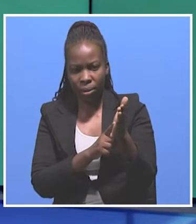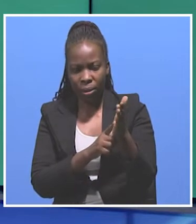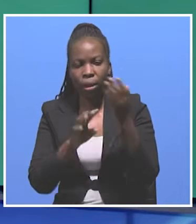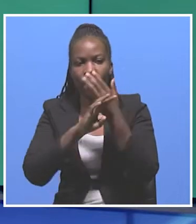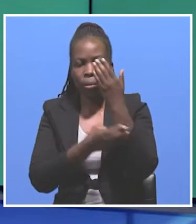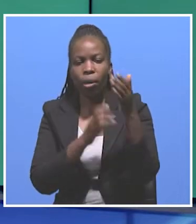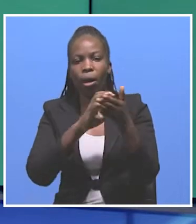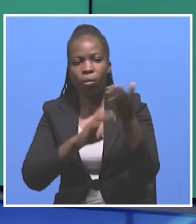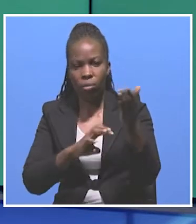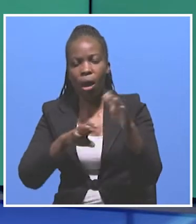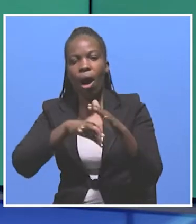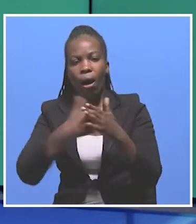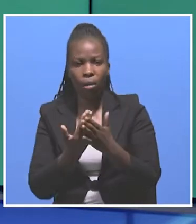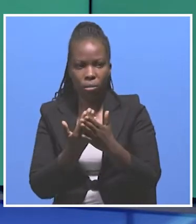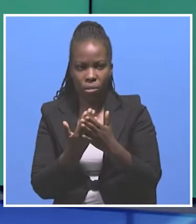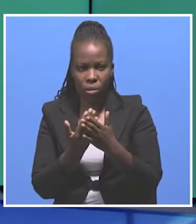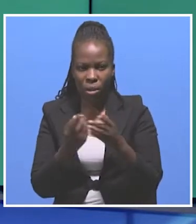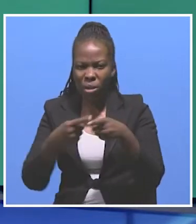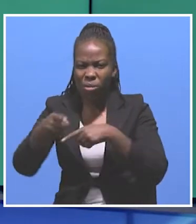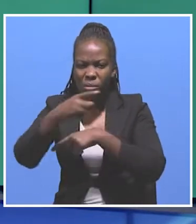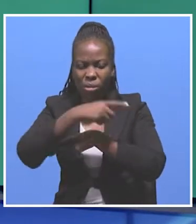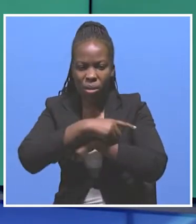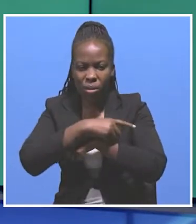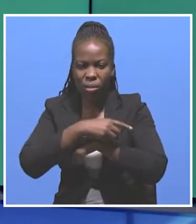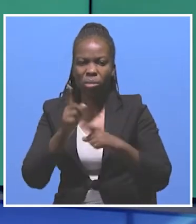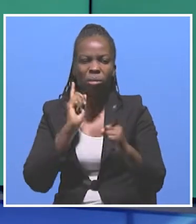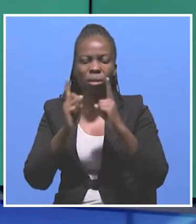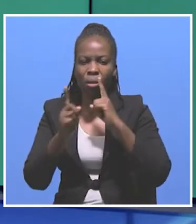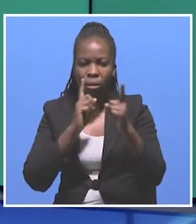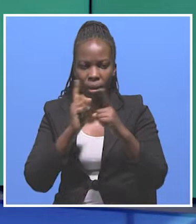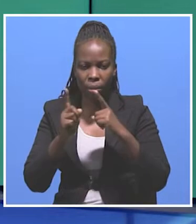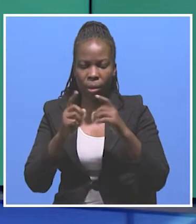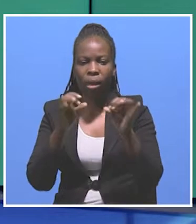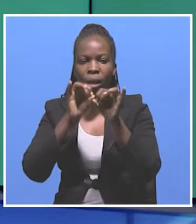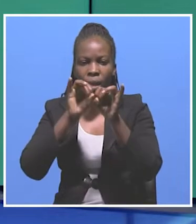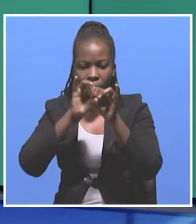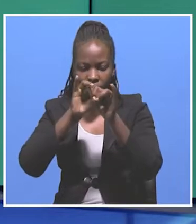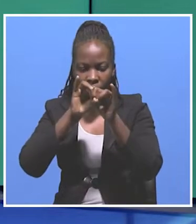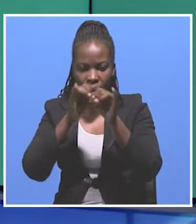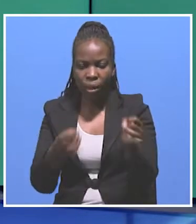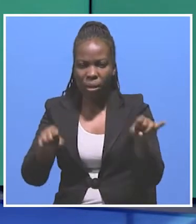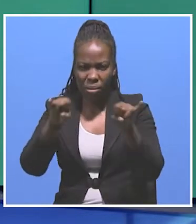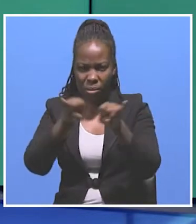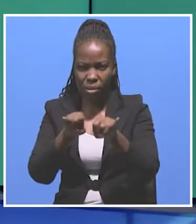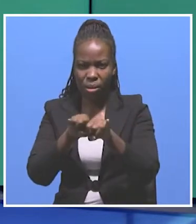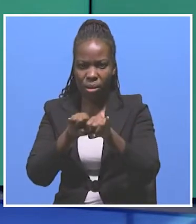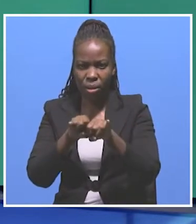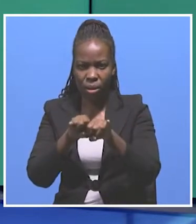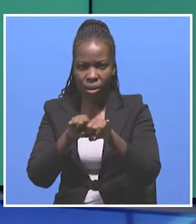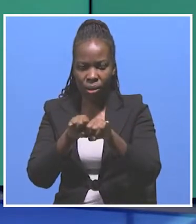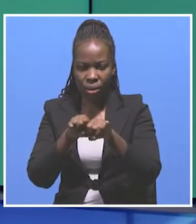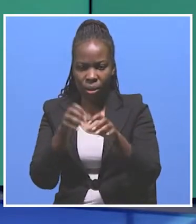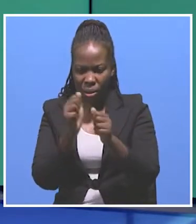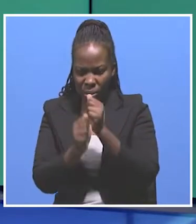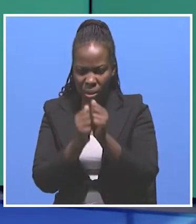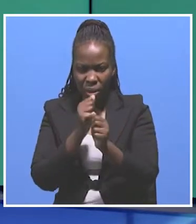pregnancy. And so we'll be getting a closer look at this very important issue. What is considered to be a termination